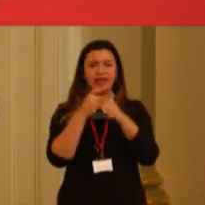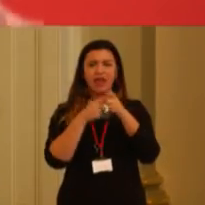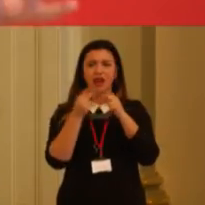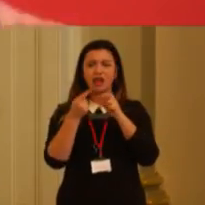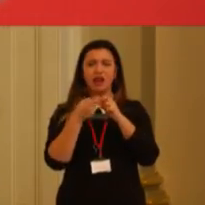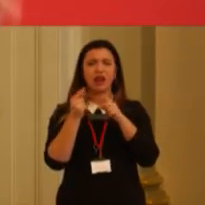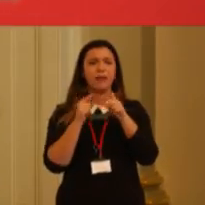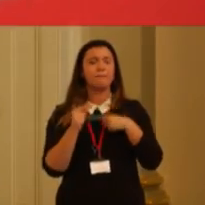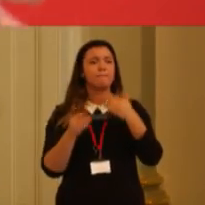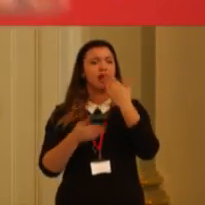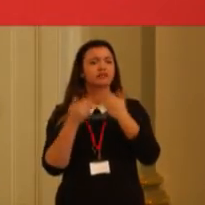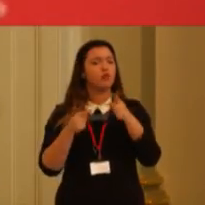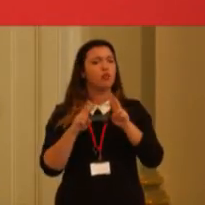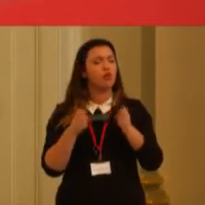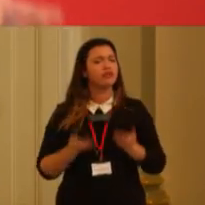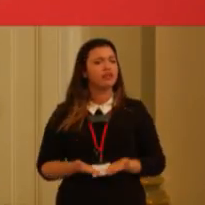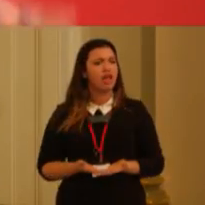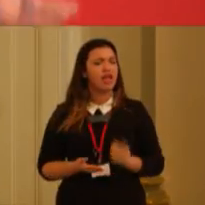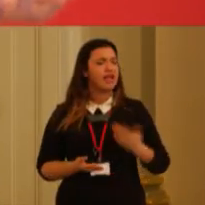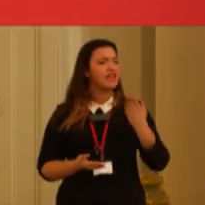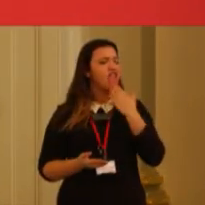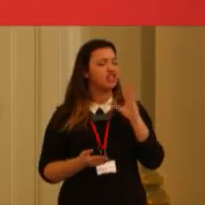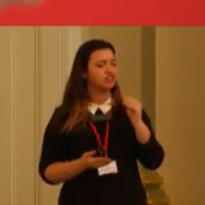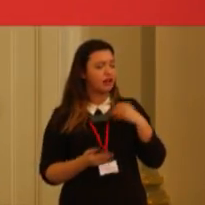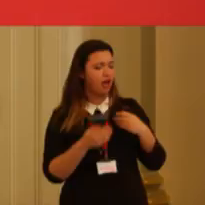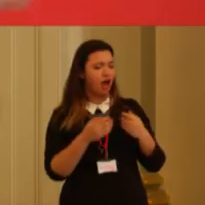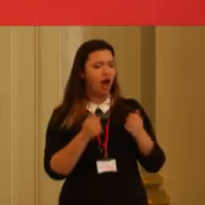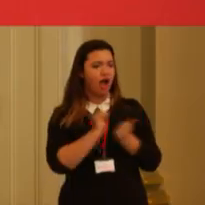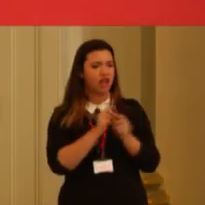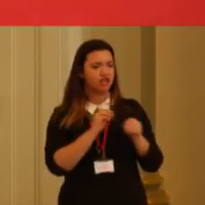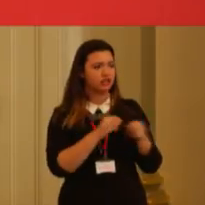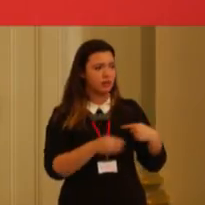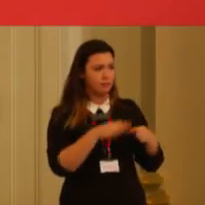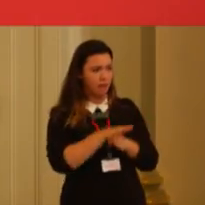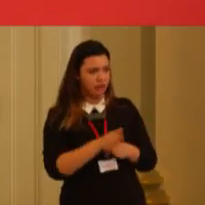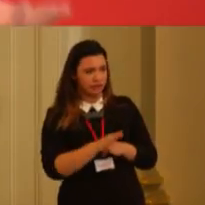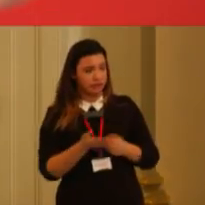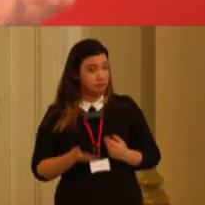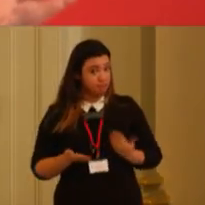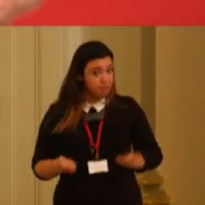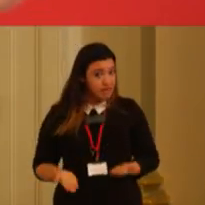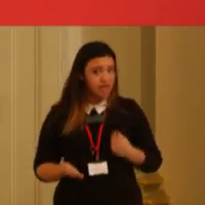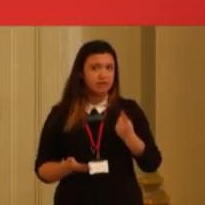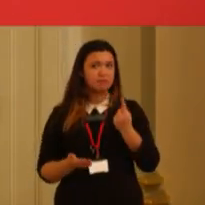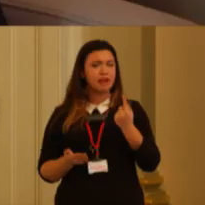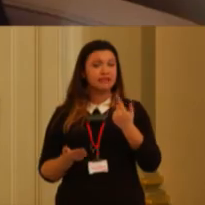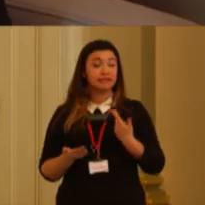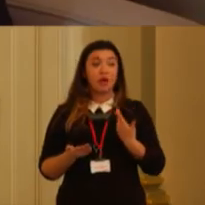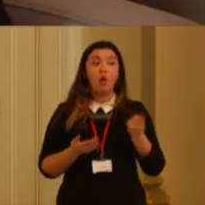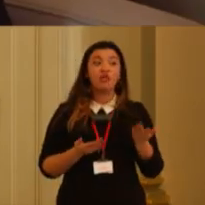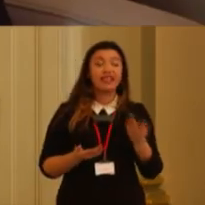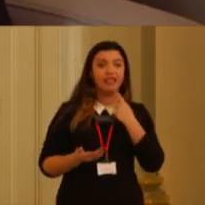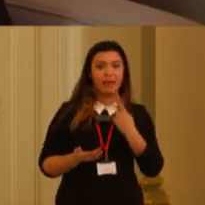define this concept as a tension. And when you think about the contradiction or the tension between the young people